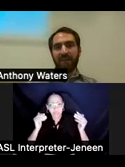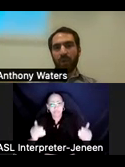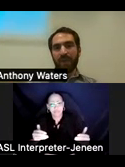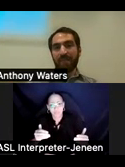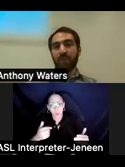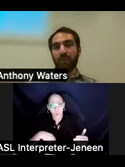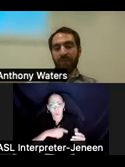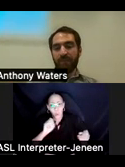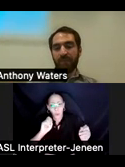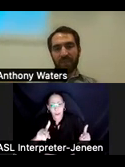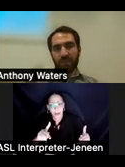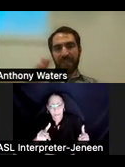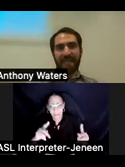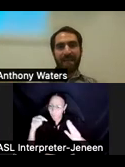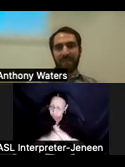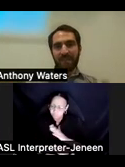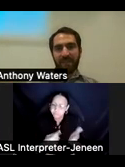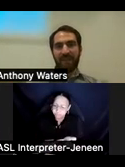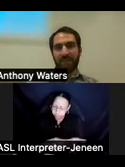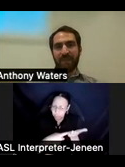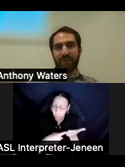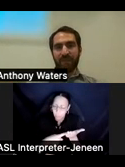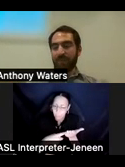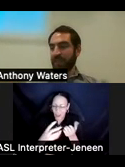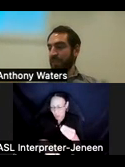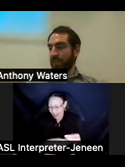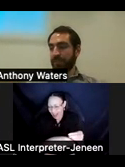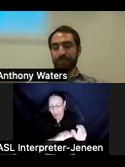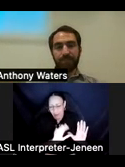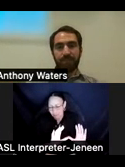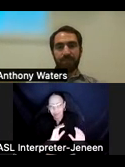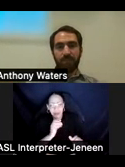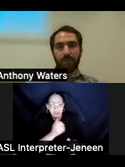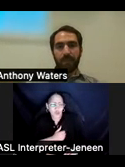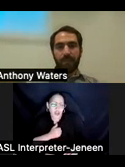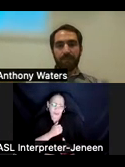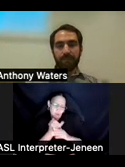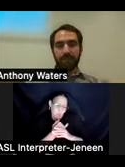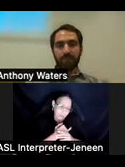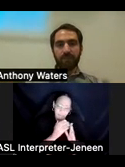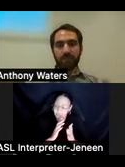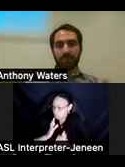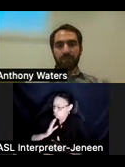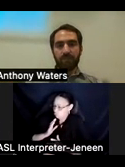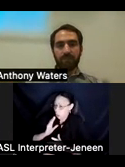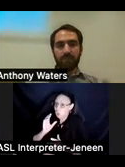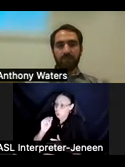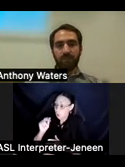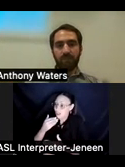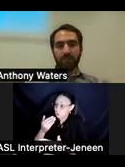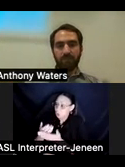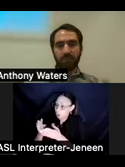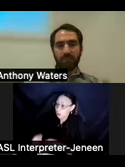okay going deeper with them. So I just wanted to add that piece, Claire. I'm sorry for interrupting. No. I think that's a really